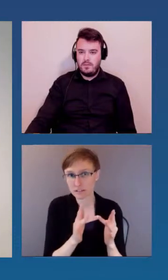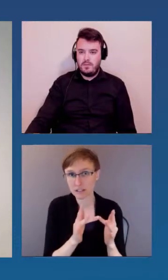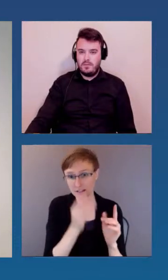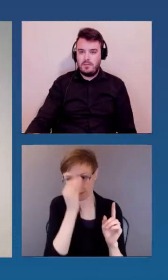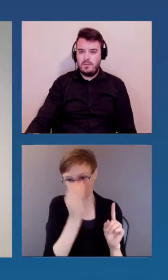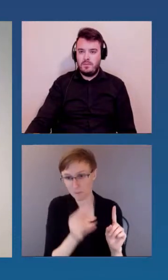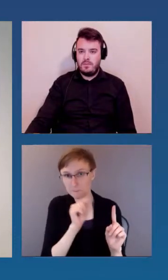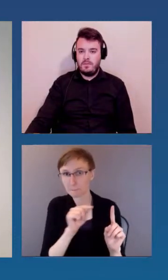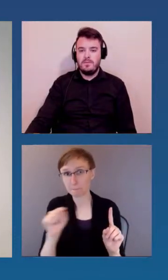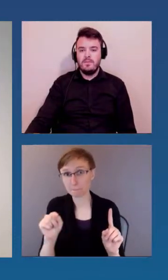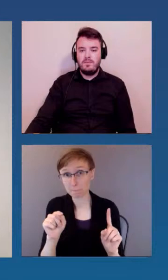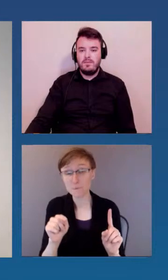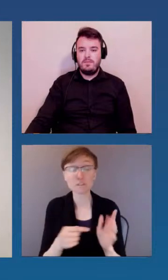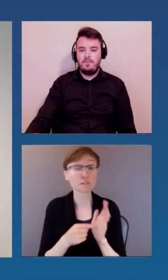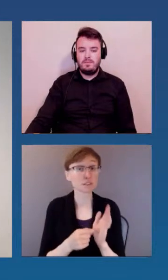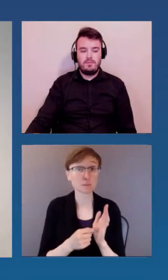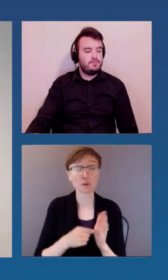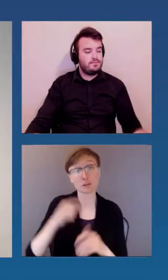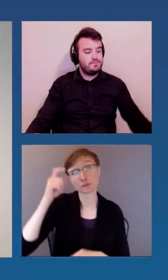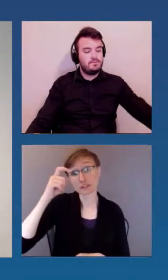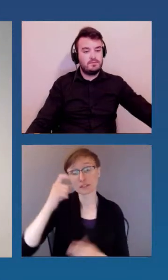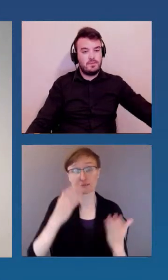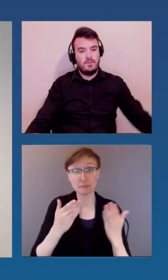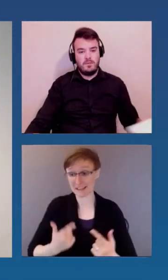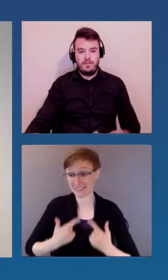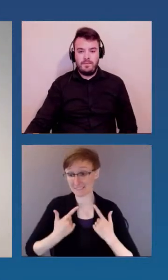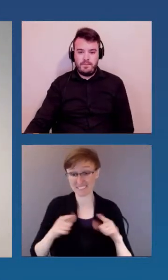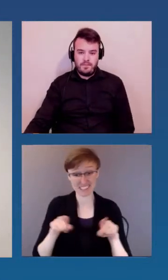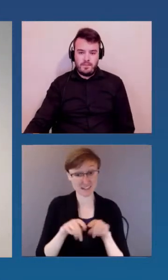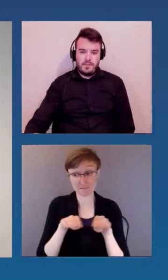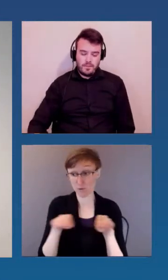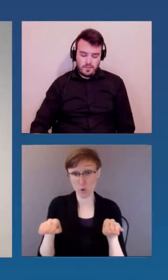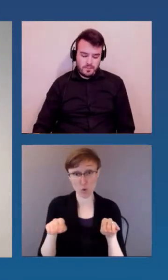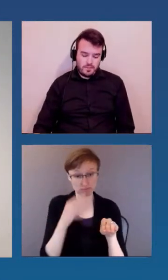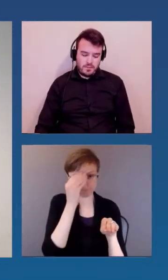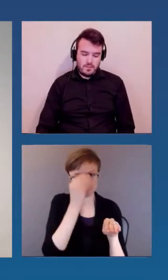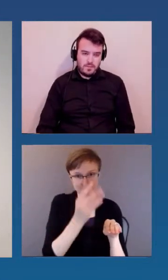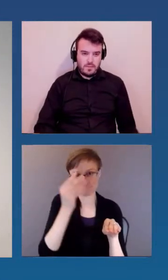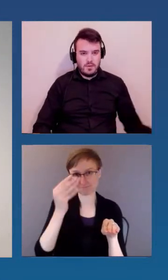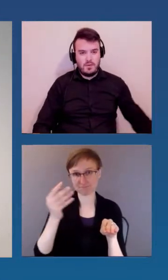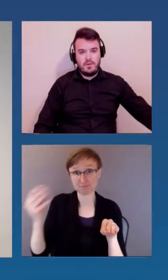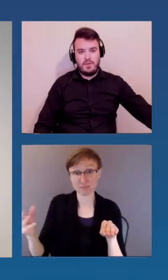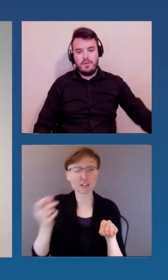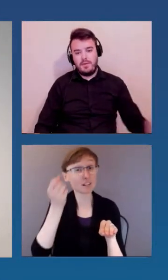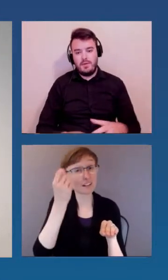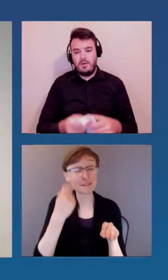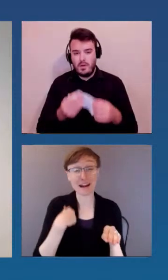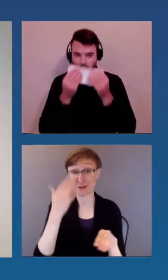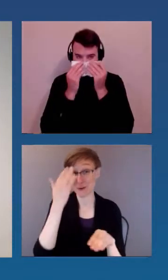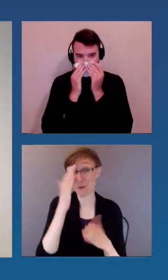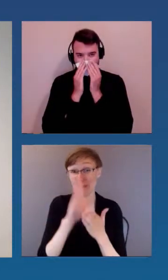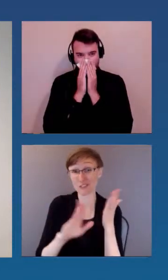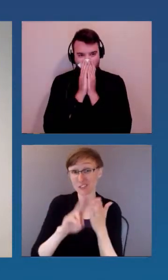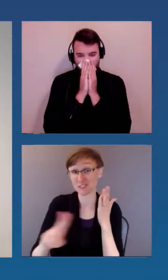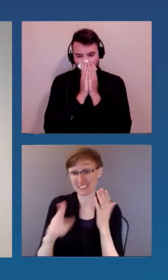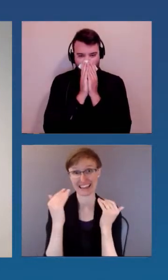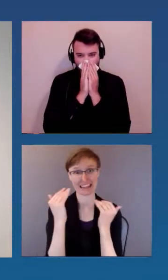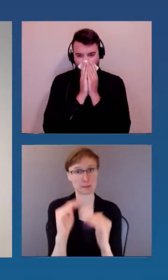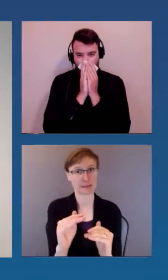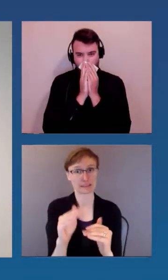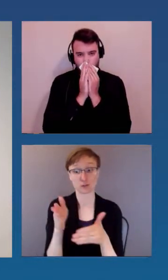period. And we would be communicating that as we do with schools or daycares.